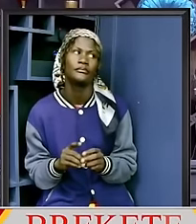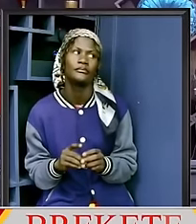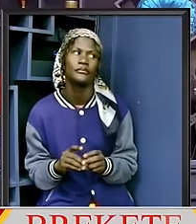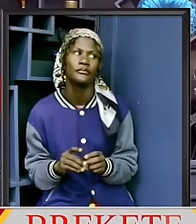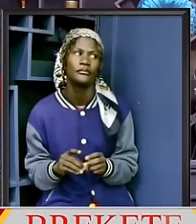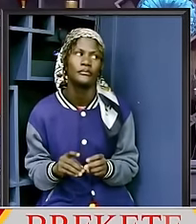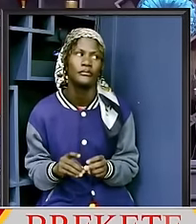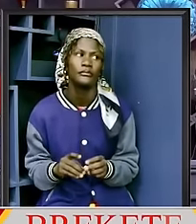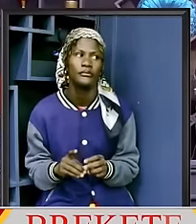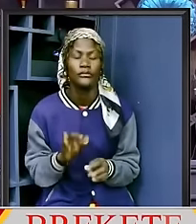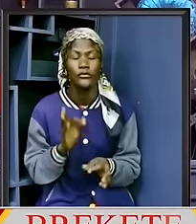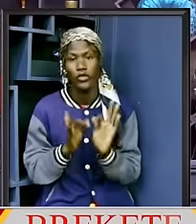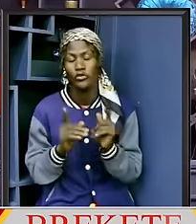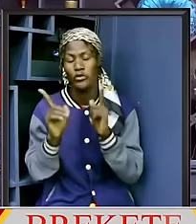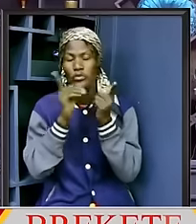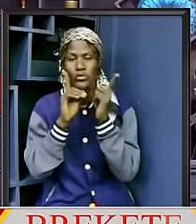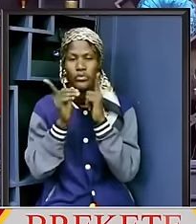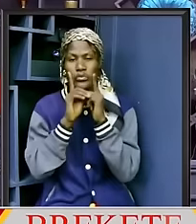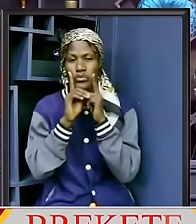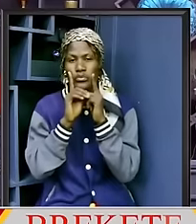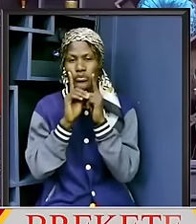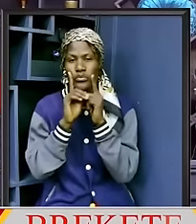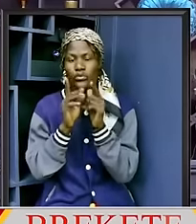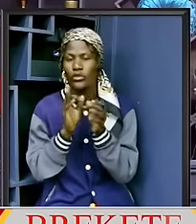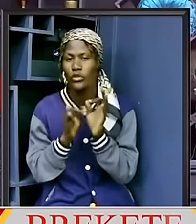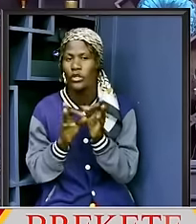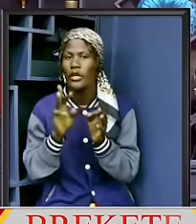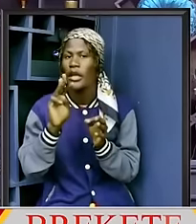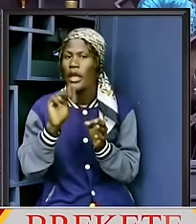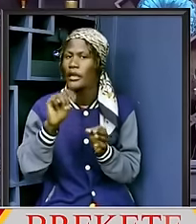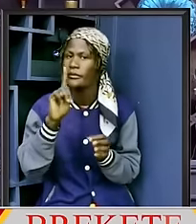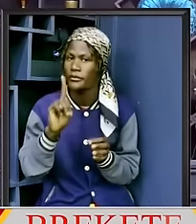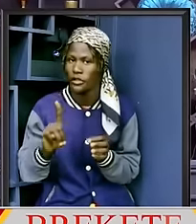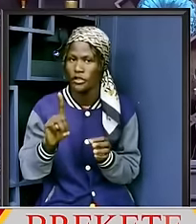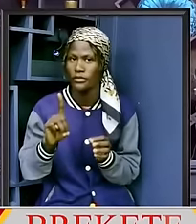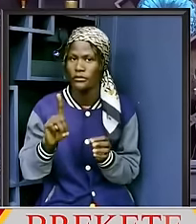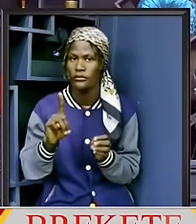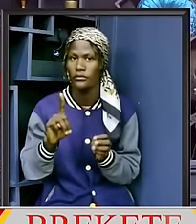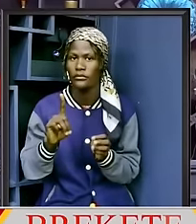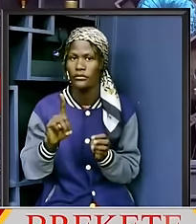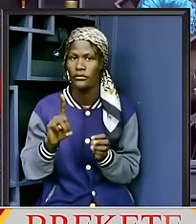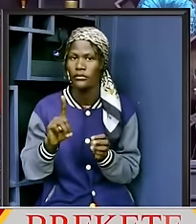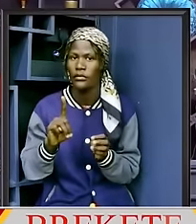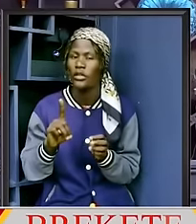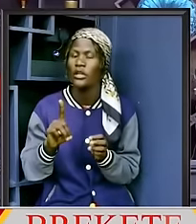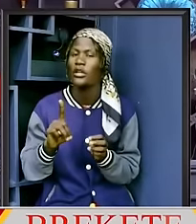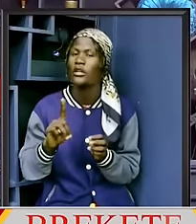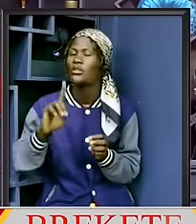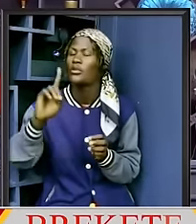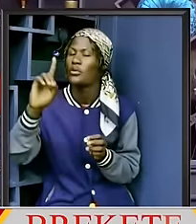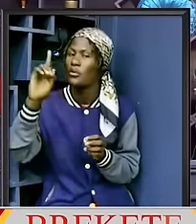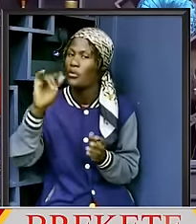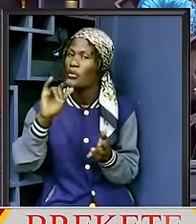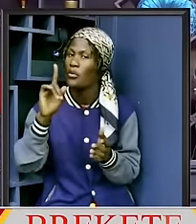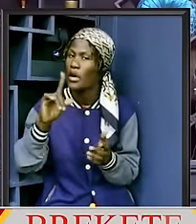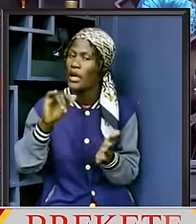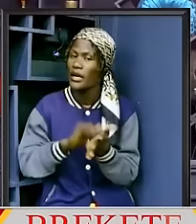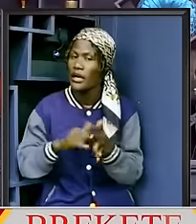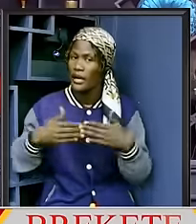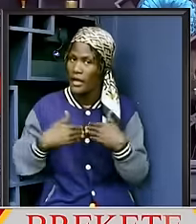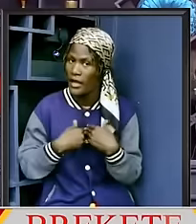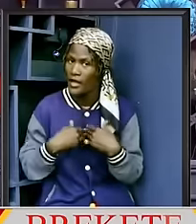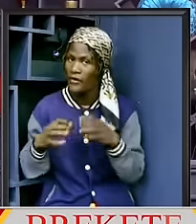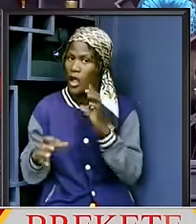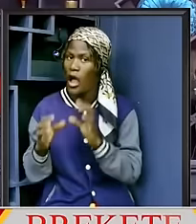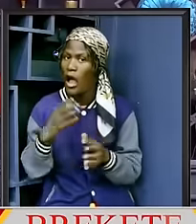you they talk, if you want to refer to your manager, director. You say okay. MD. Okay. The owner of the company, where you they call